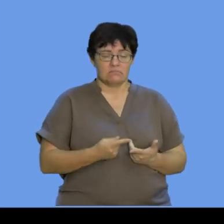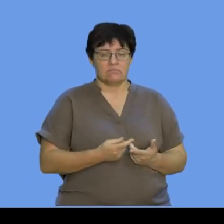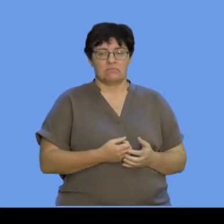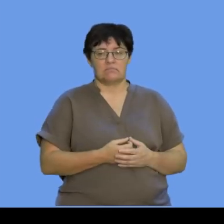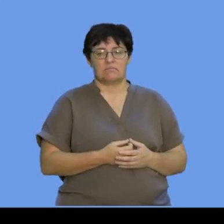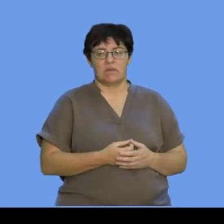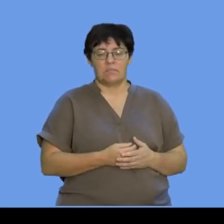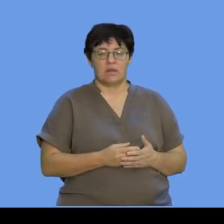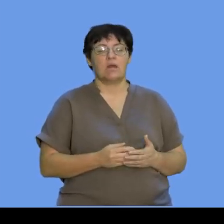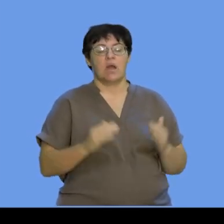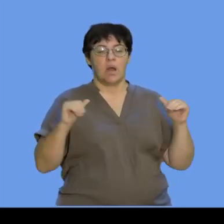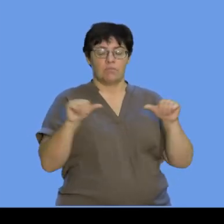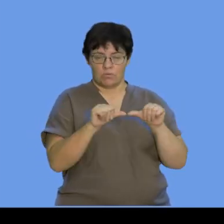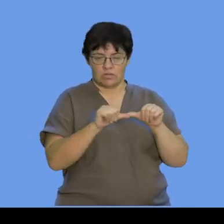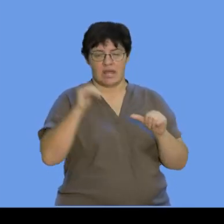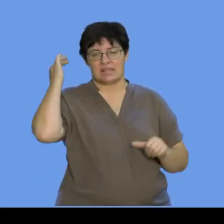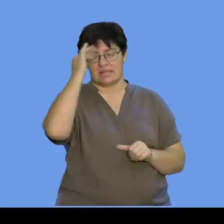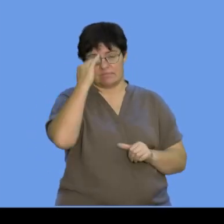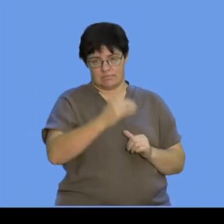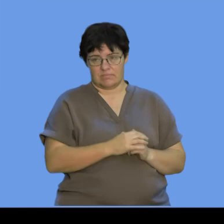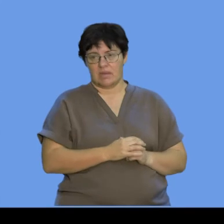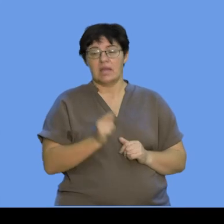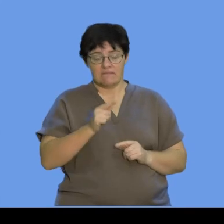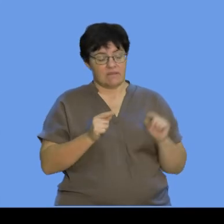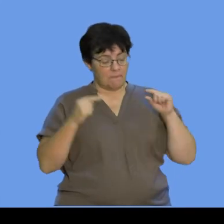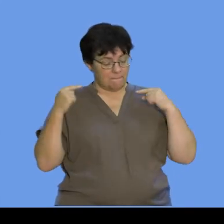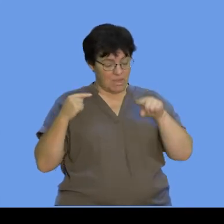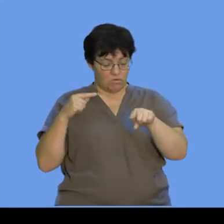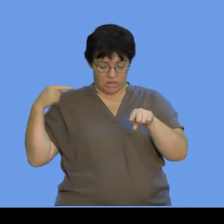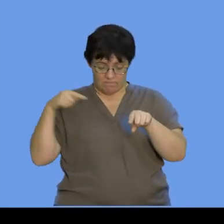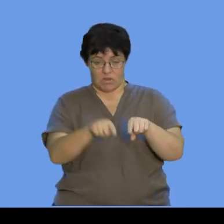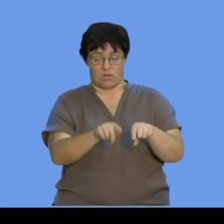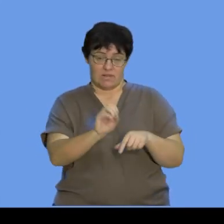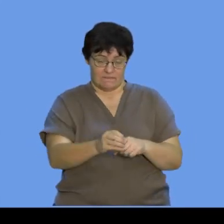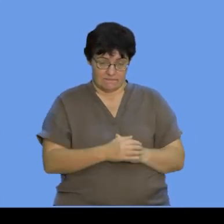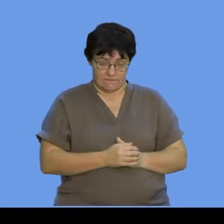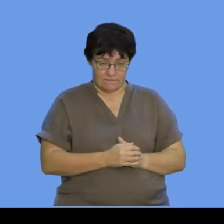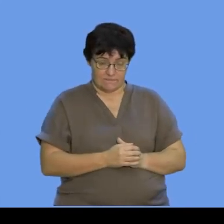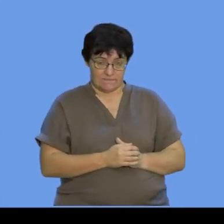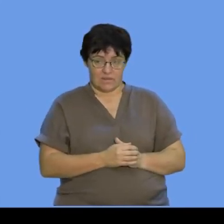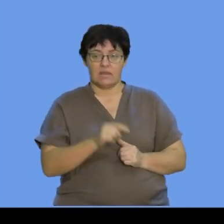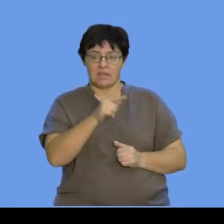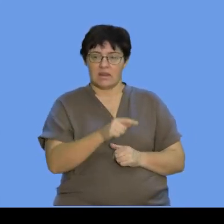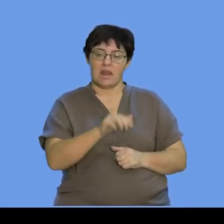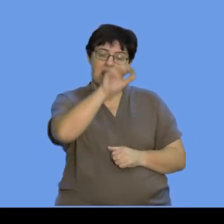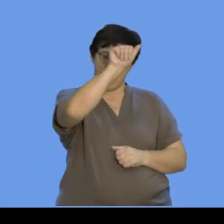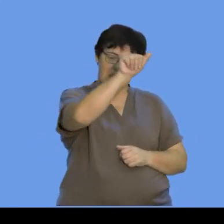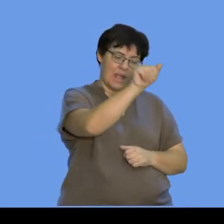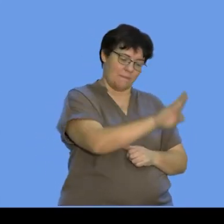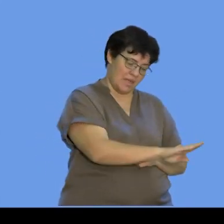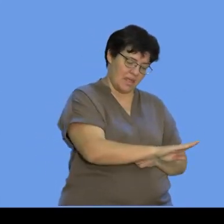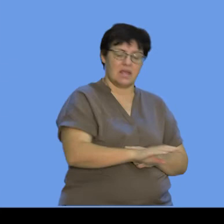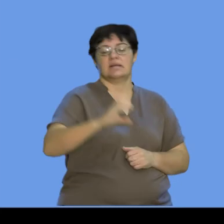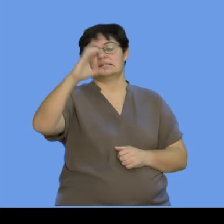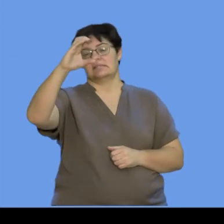So this is mainly proportionality theorem when this is parallel to that. And then this becomes